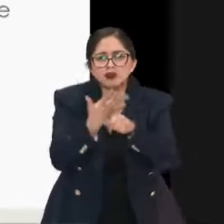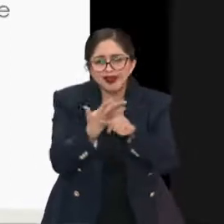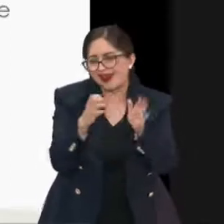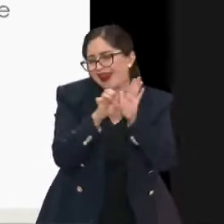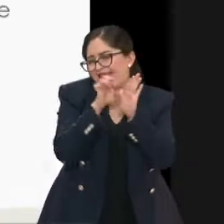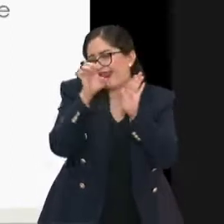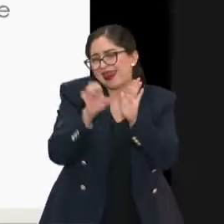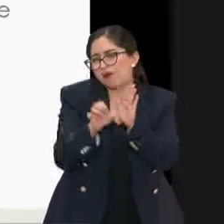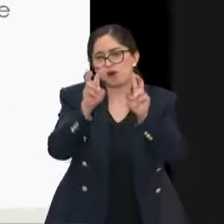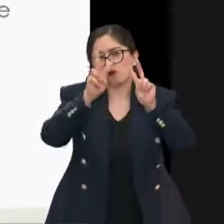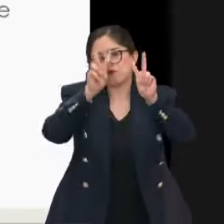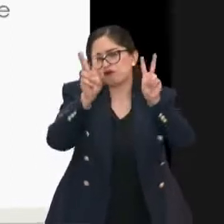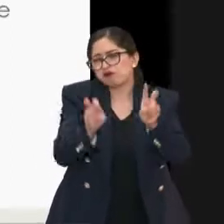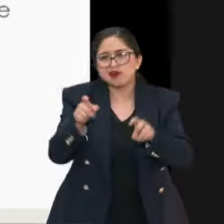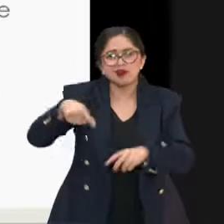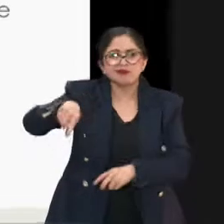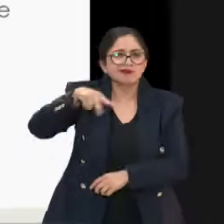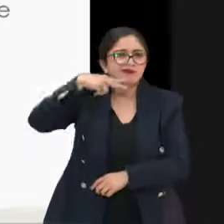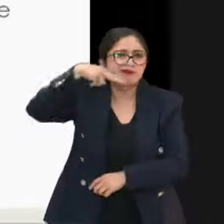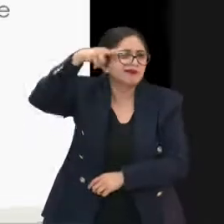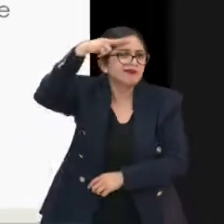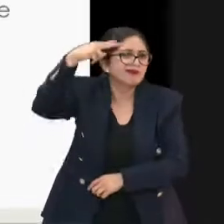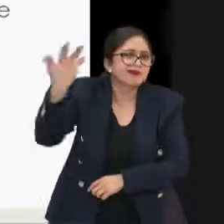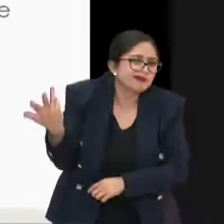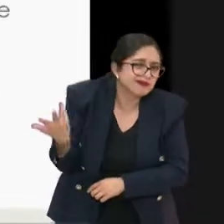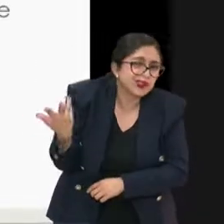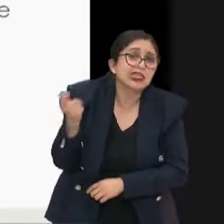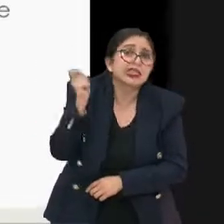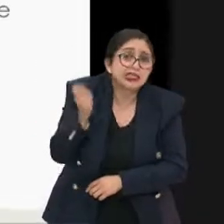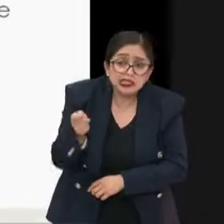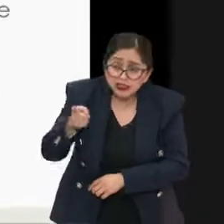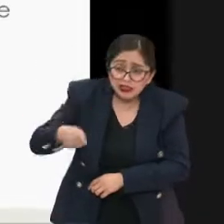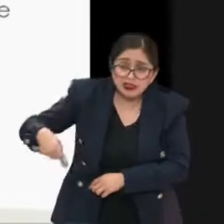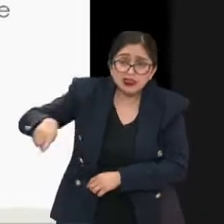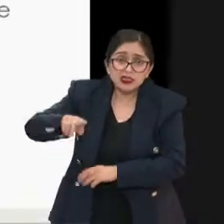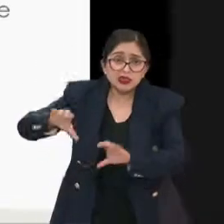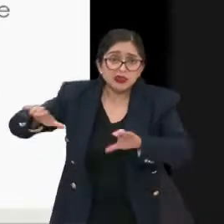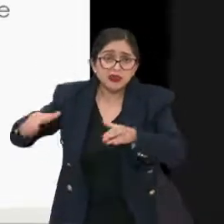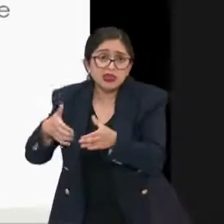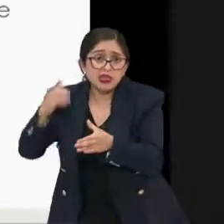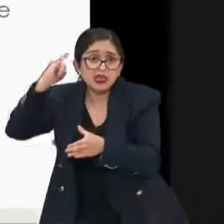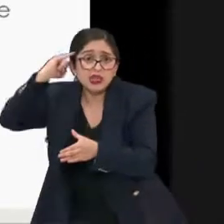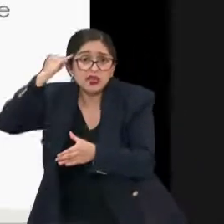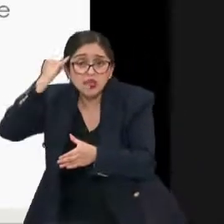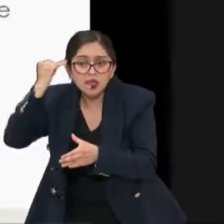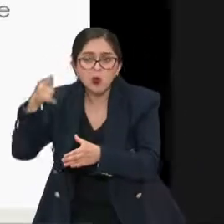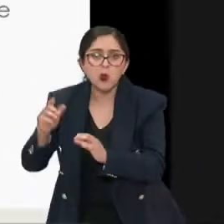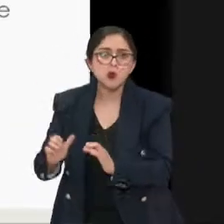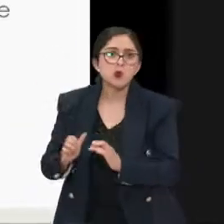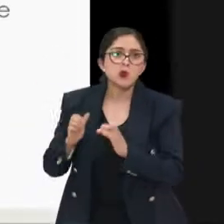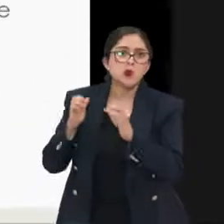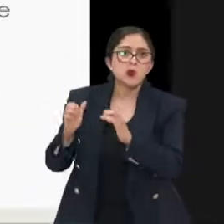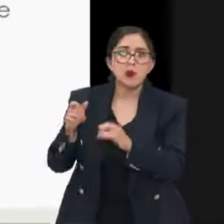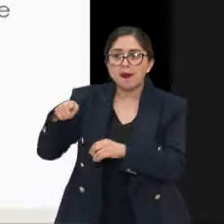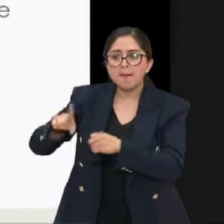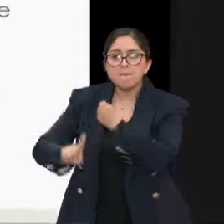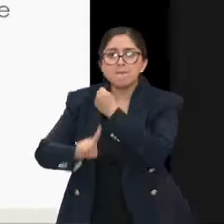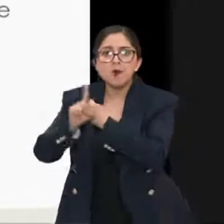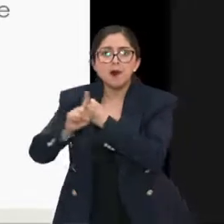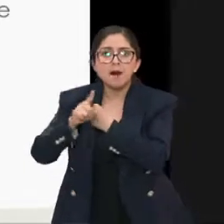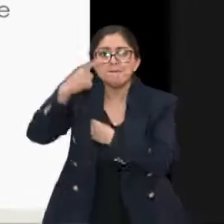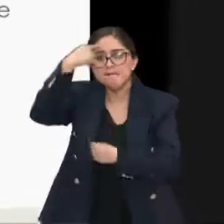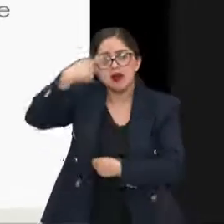that we were posing, and this fed the idea that the